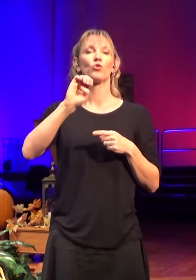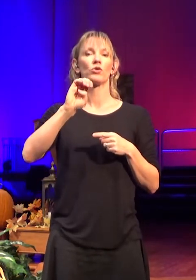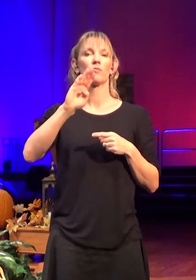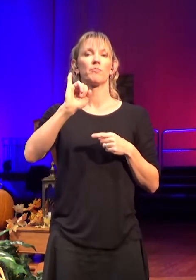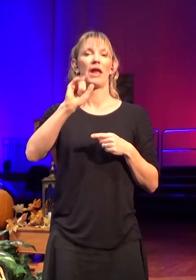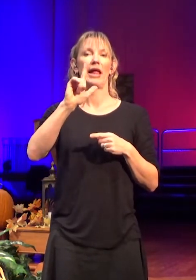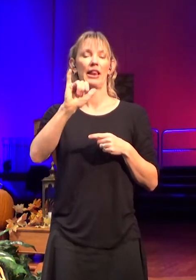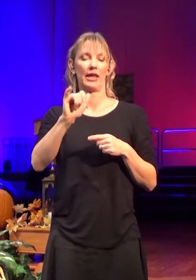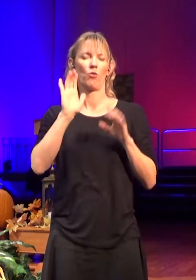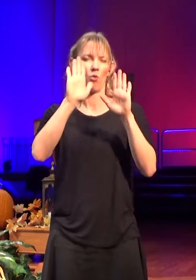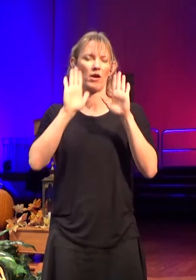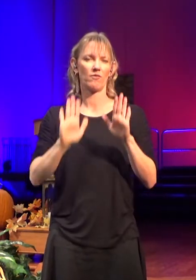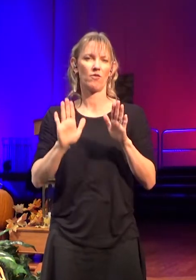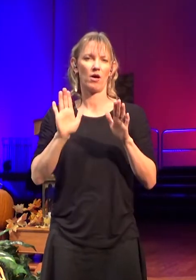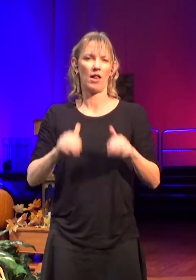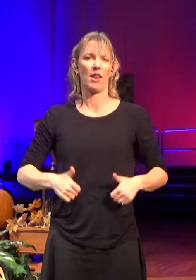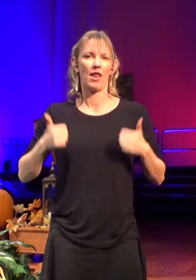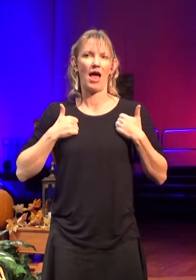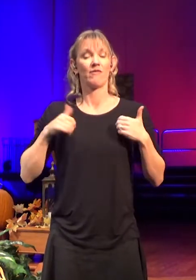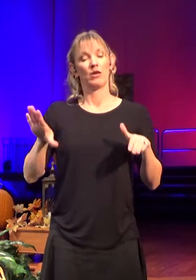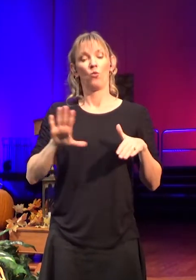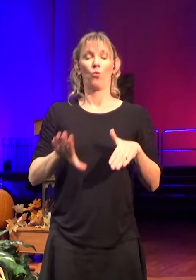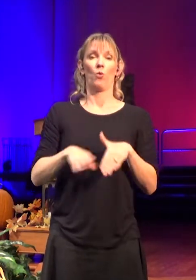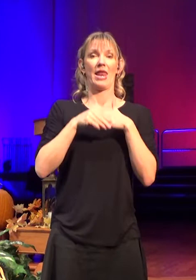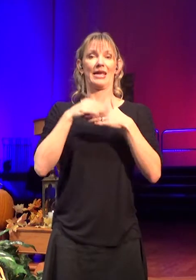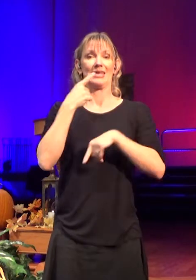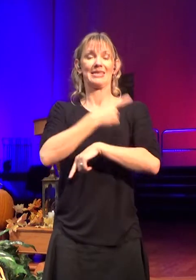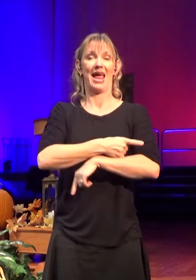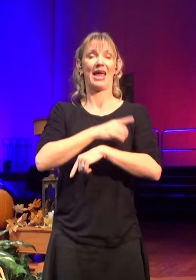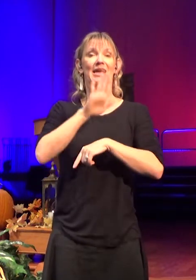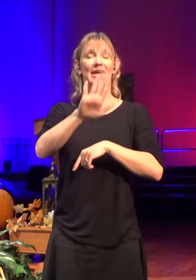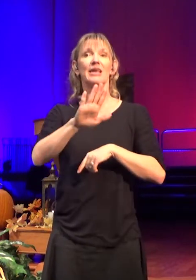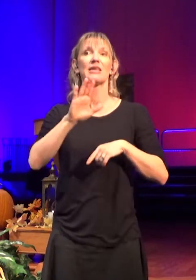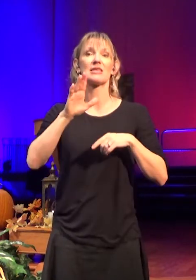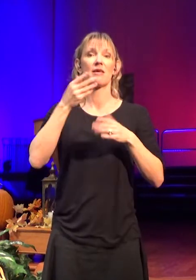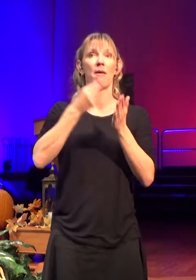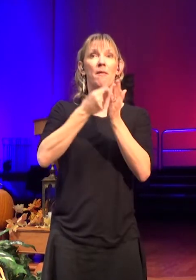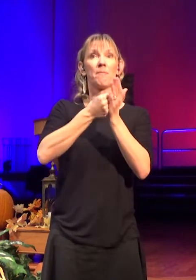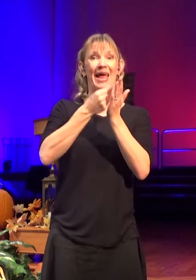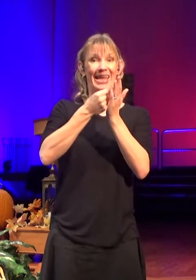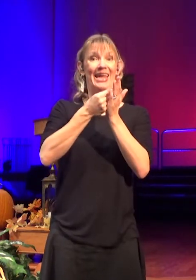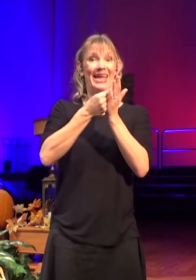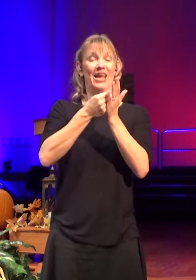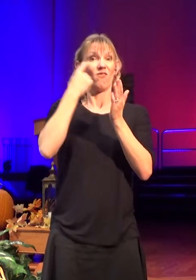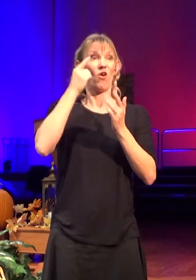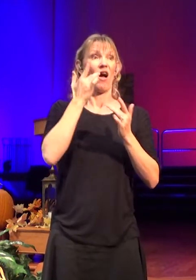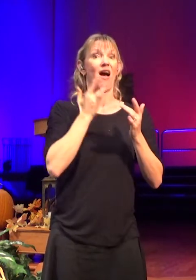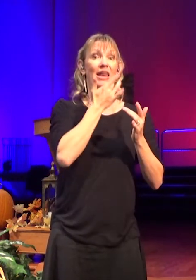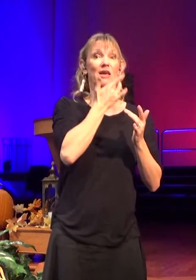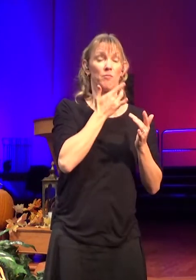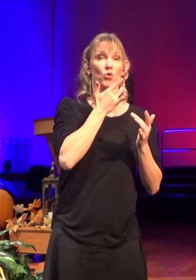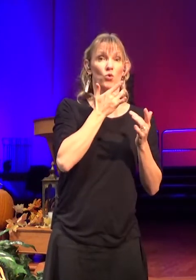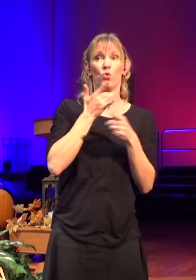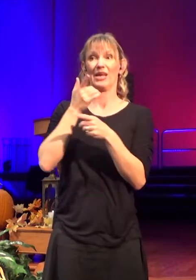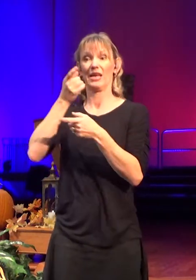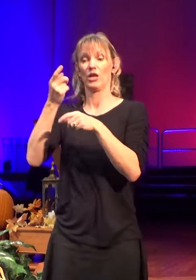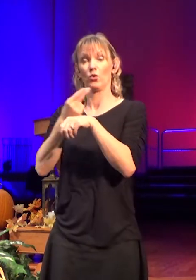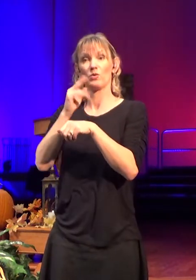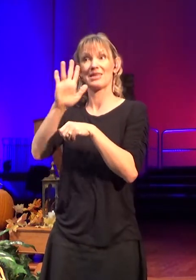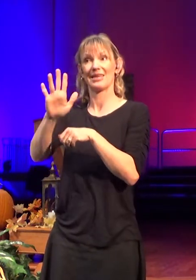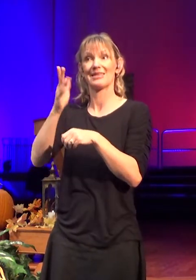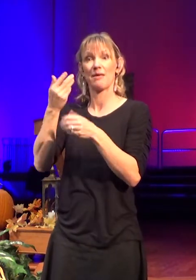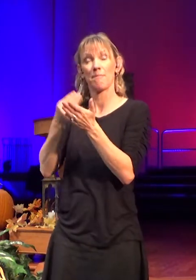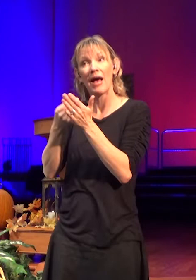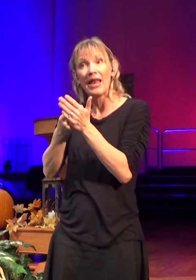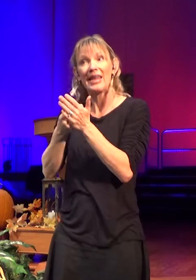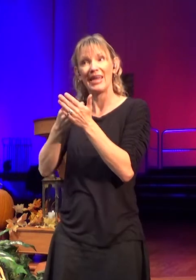When George Bailey in It's a Wonderful Life has his wedding day on the day the stock market crashes, and he uses the money for his honeymoon instead to save the